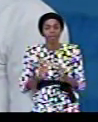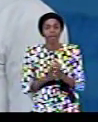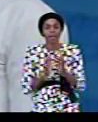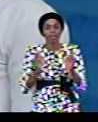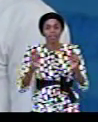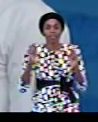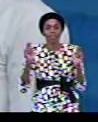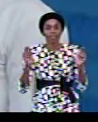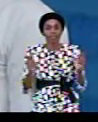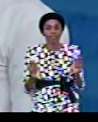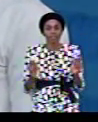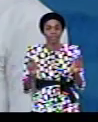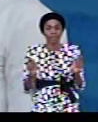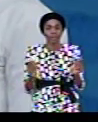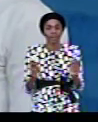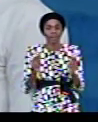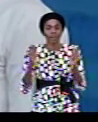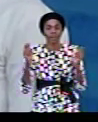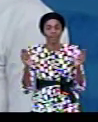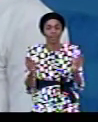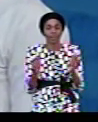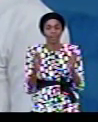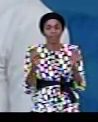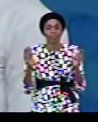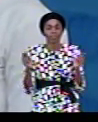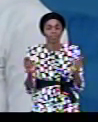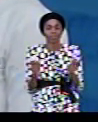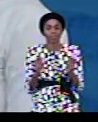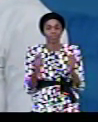Shouts Alleluia.